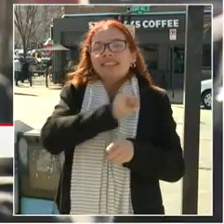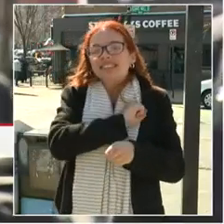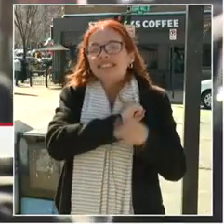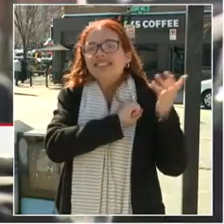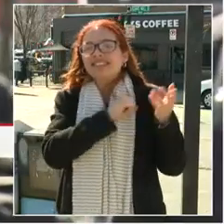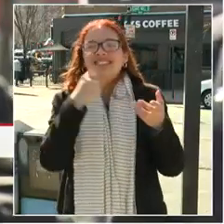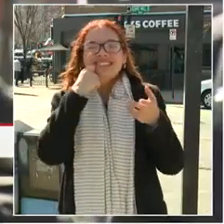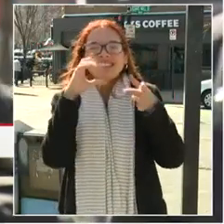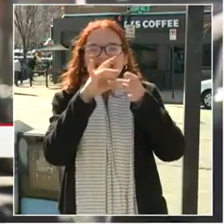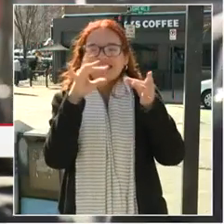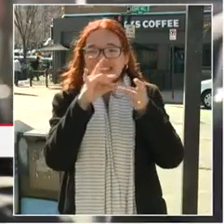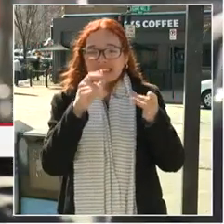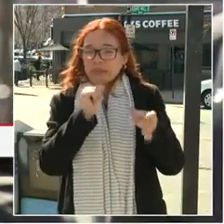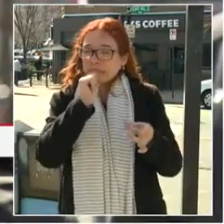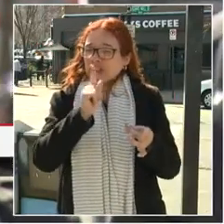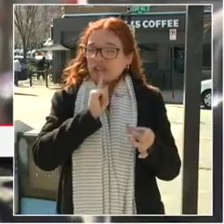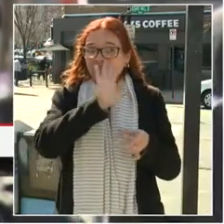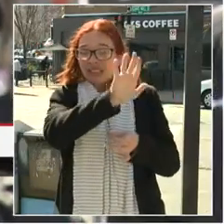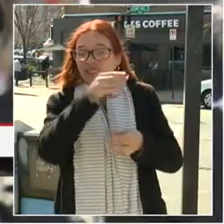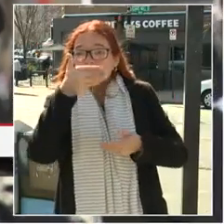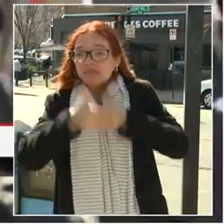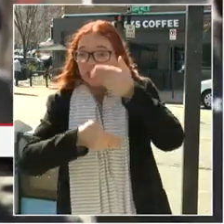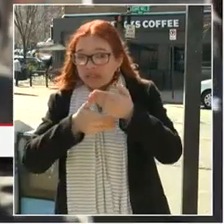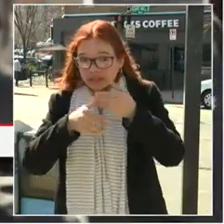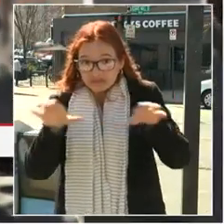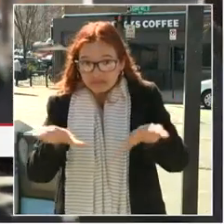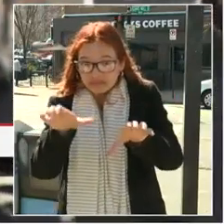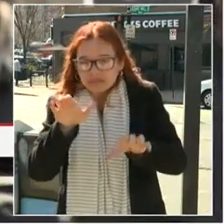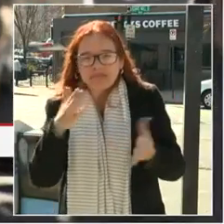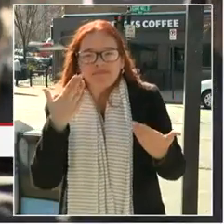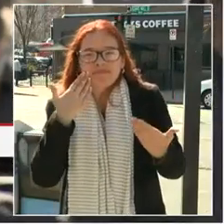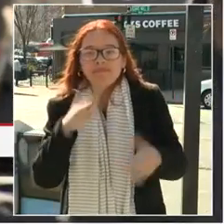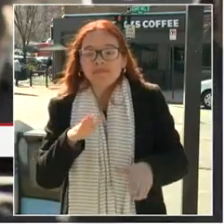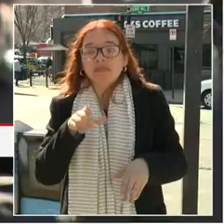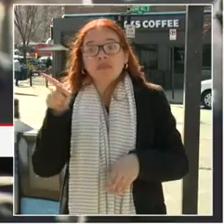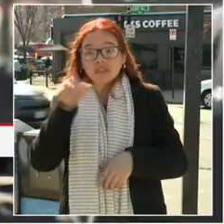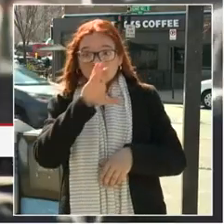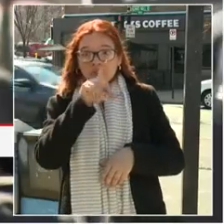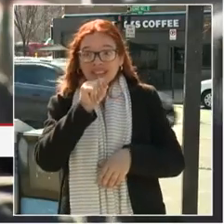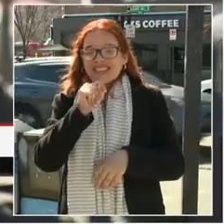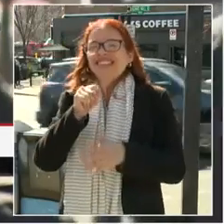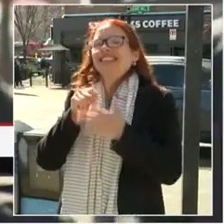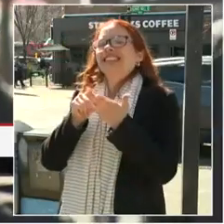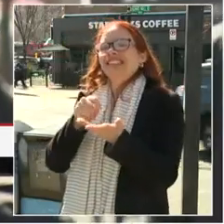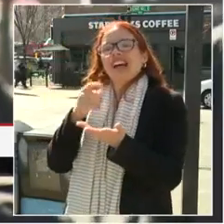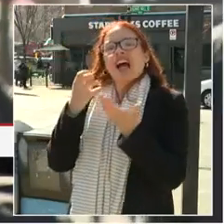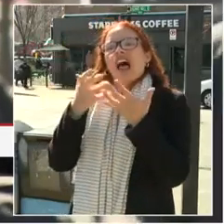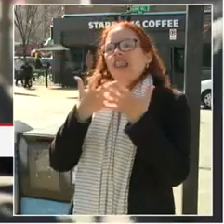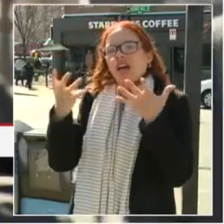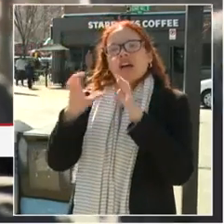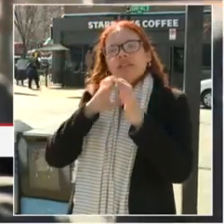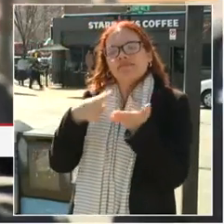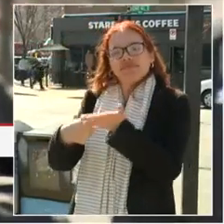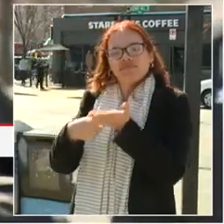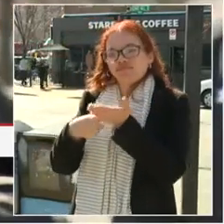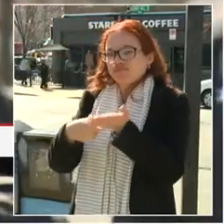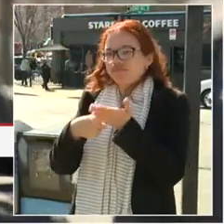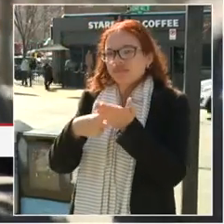procedurally possible. Did he consult with you, or? I've had a lot of conversations, Mark, about this, so